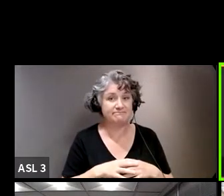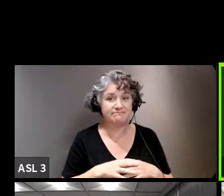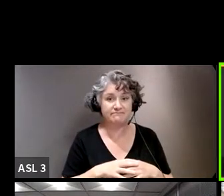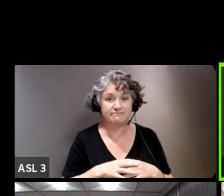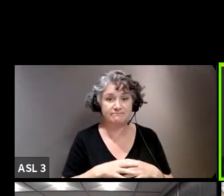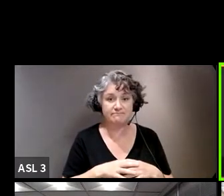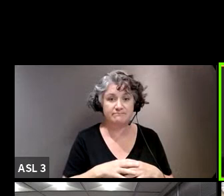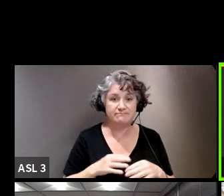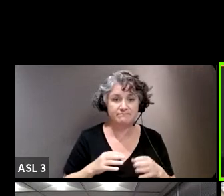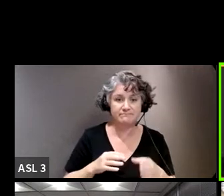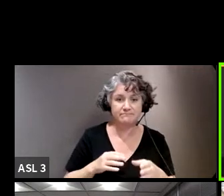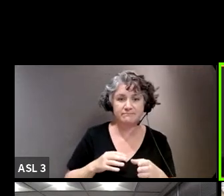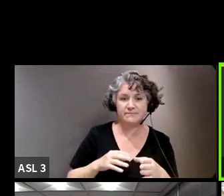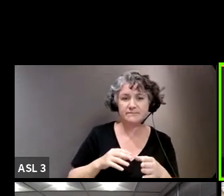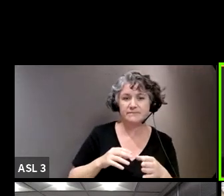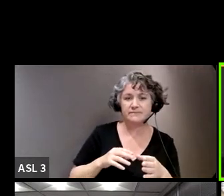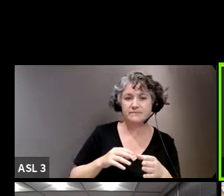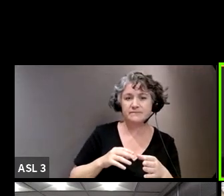so chief